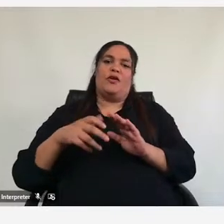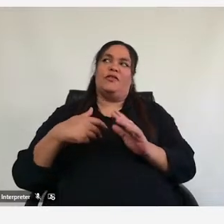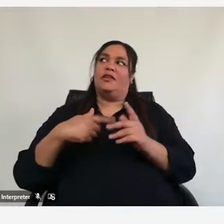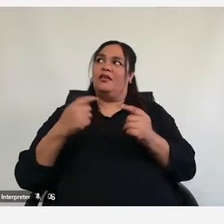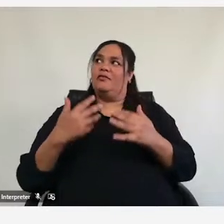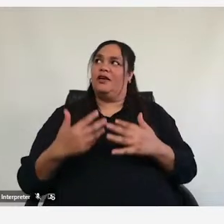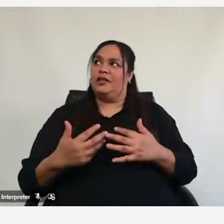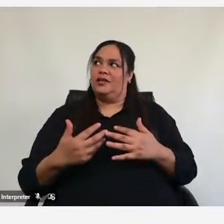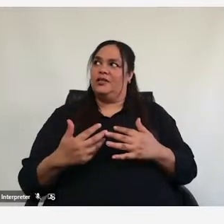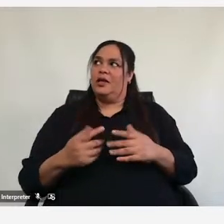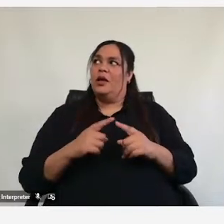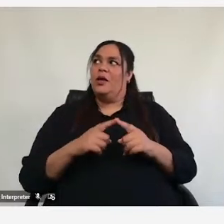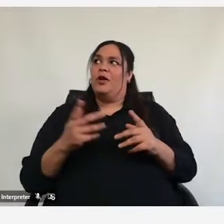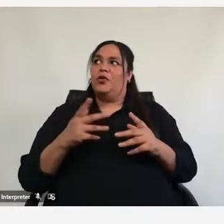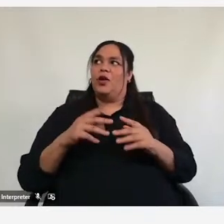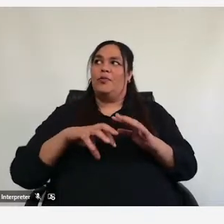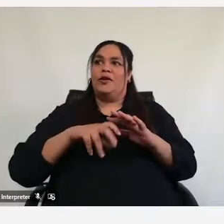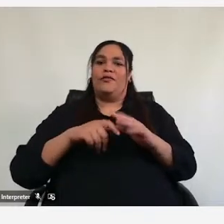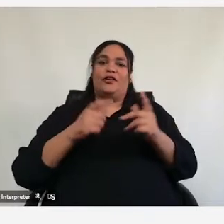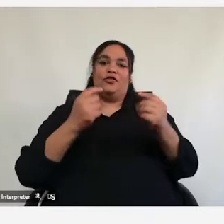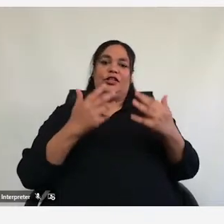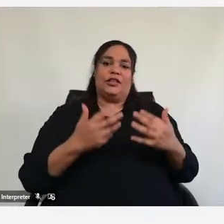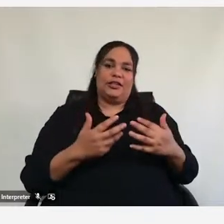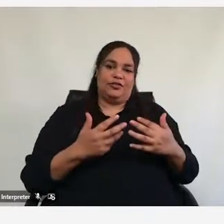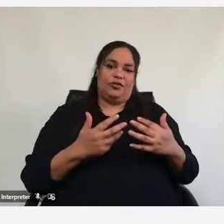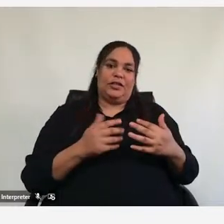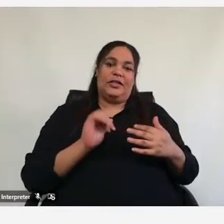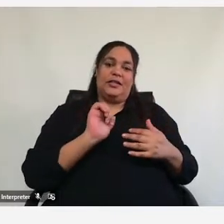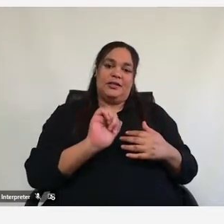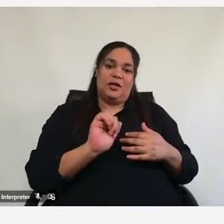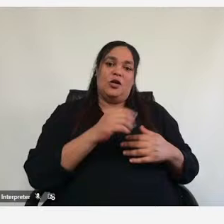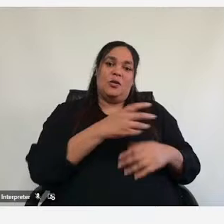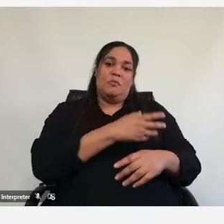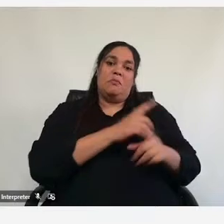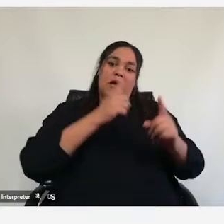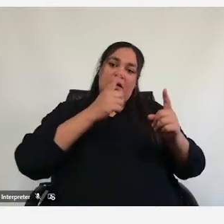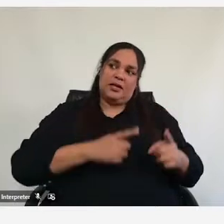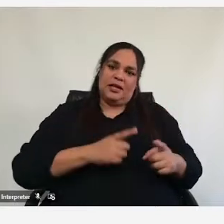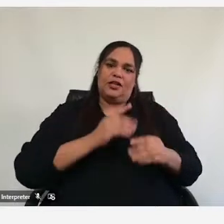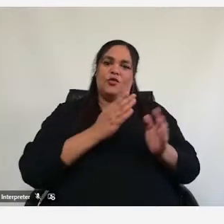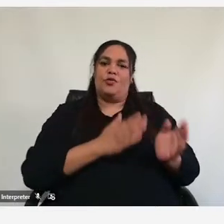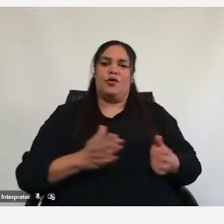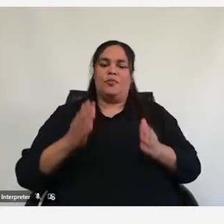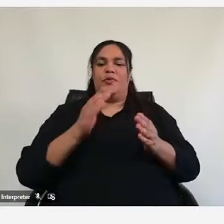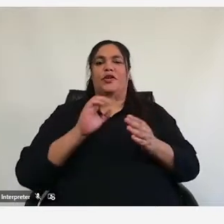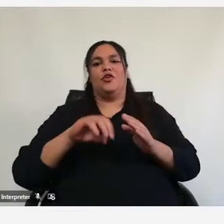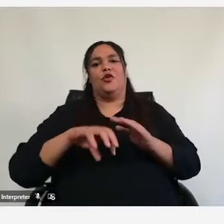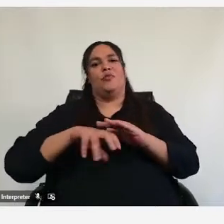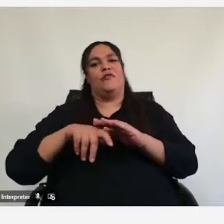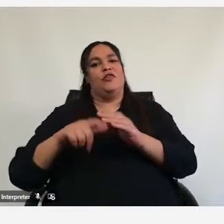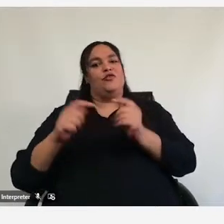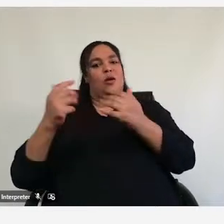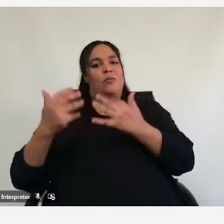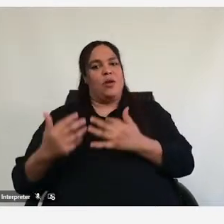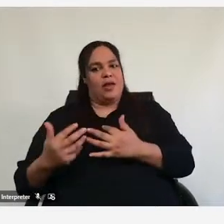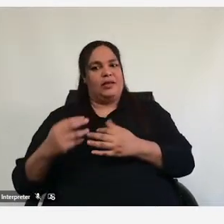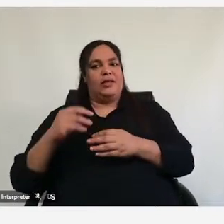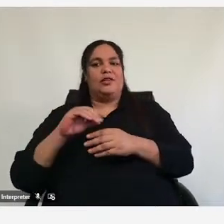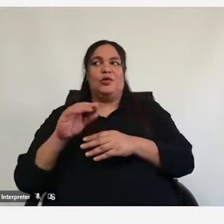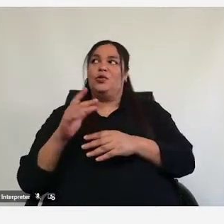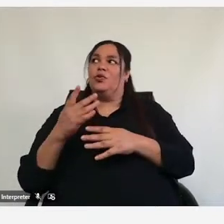finances. While the provincial treasury is mandated to prepare the provincial budget and